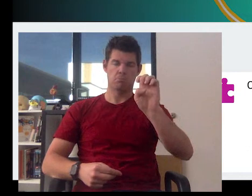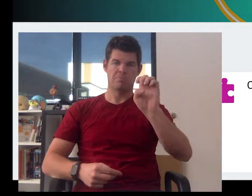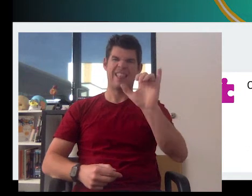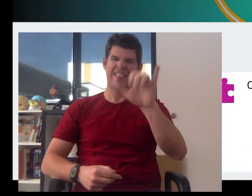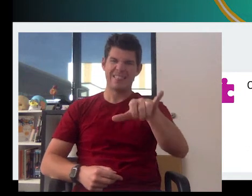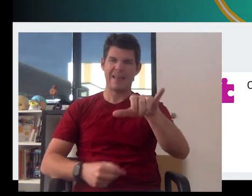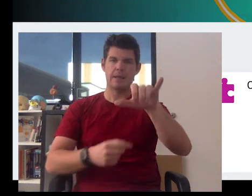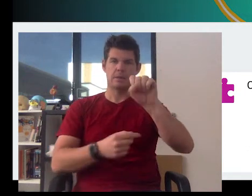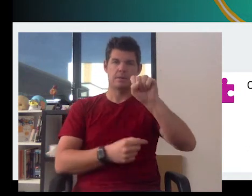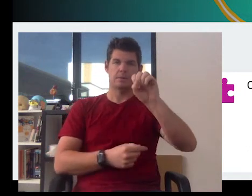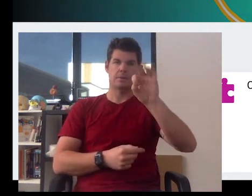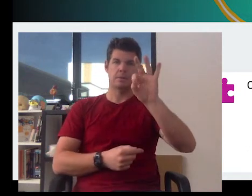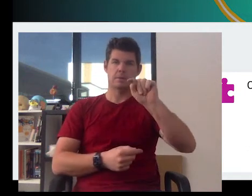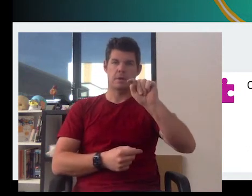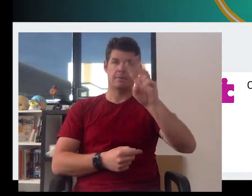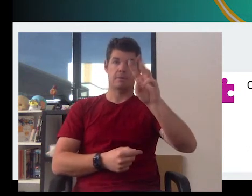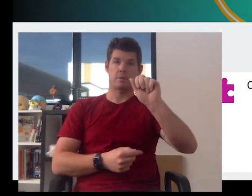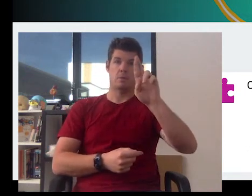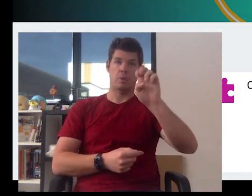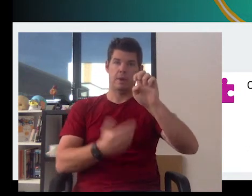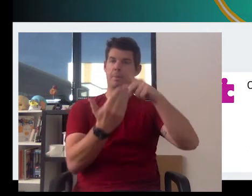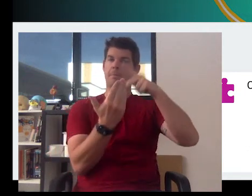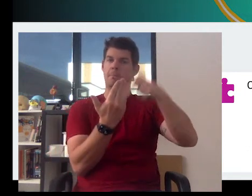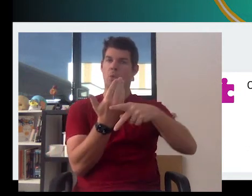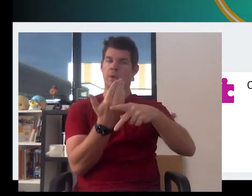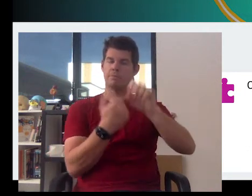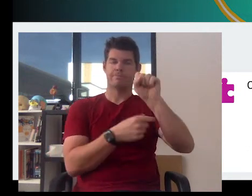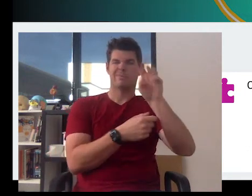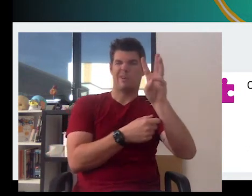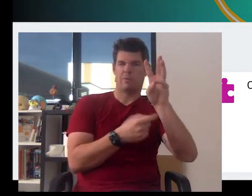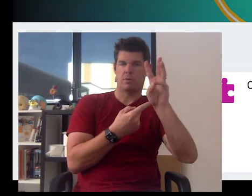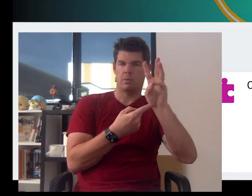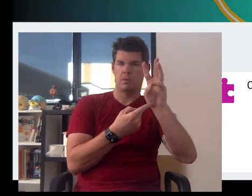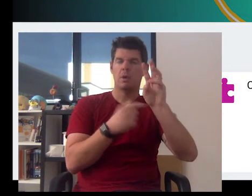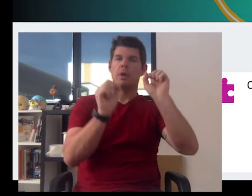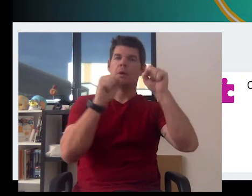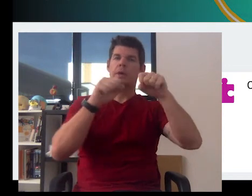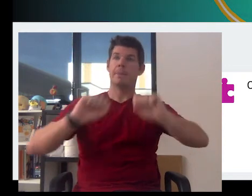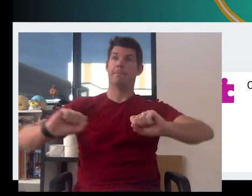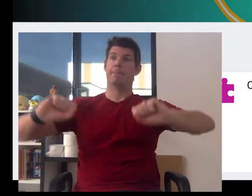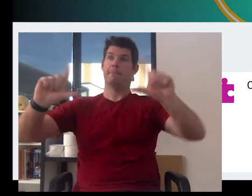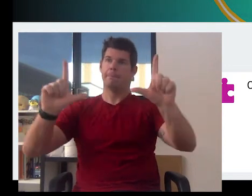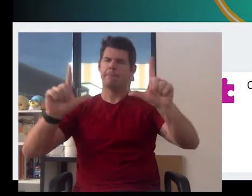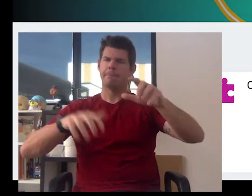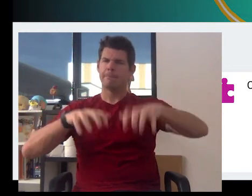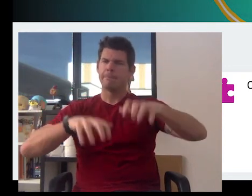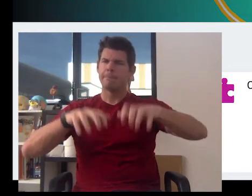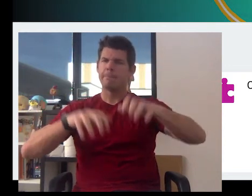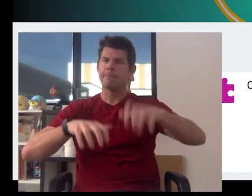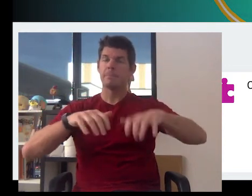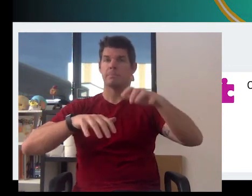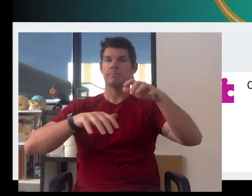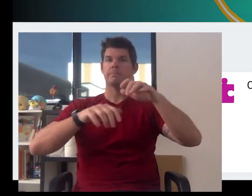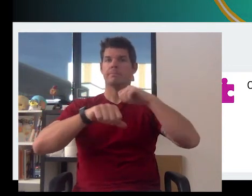little micro controller, okay? So we have MakeCode, which is